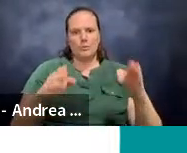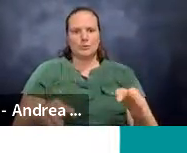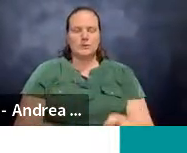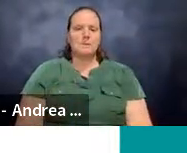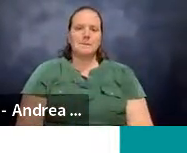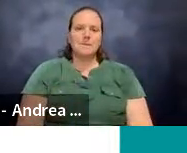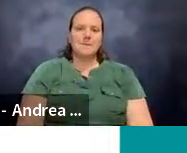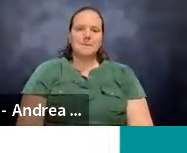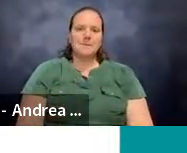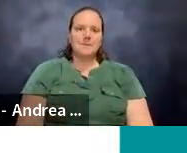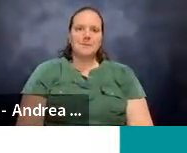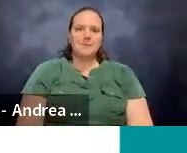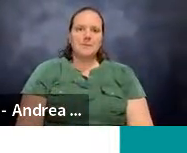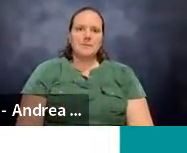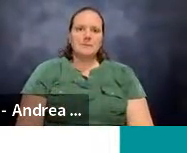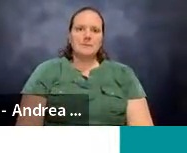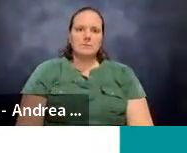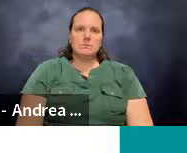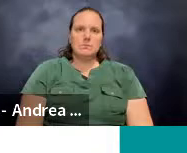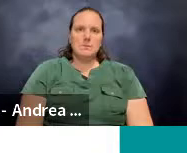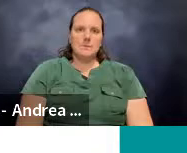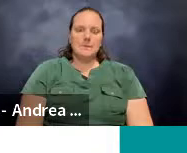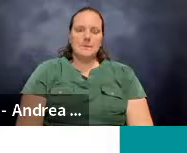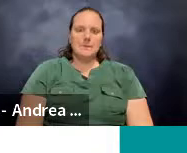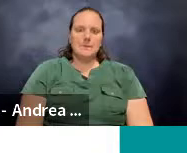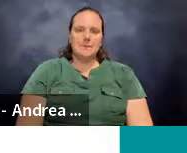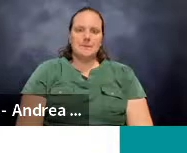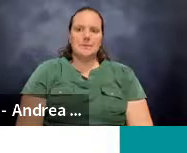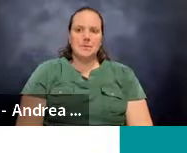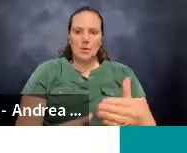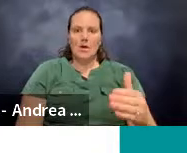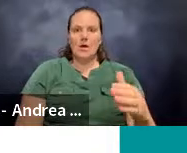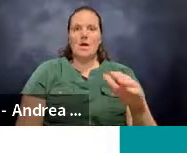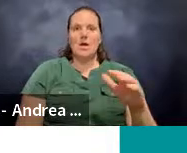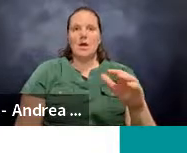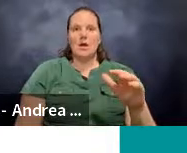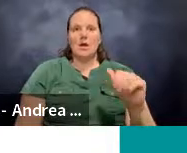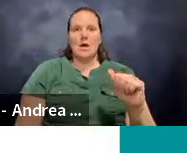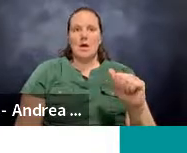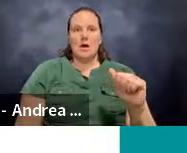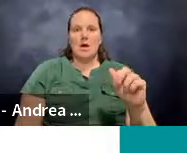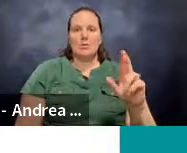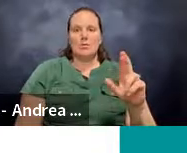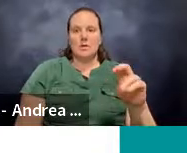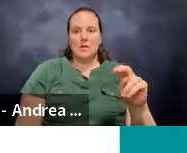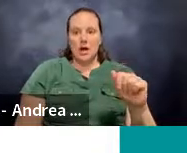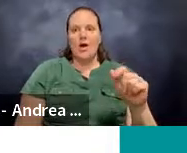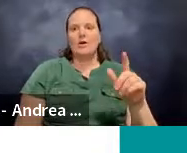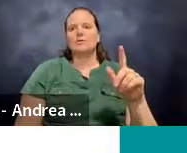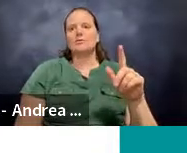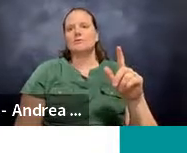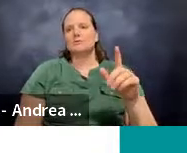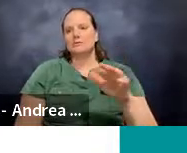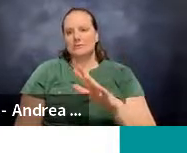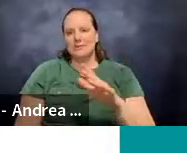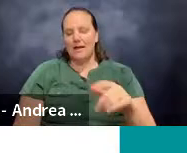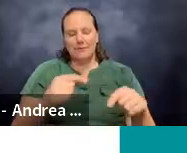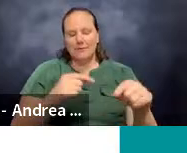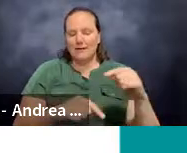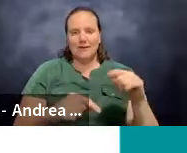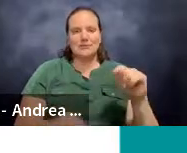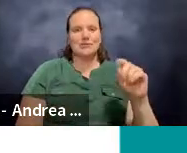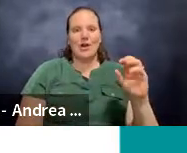So if I'm gonna go ahead and ask Irina, I can see you for, oh, I see Tom, sorry. I'm gonna back up.